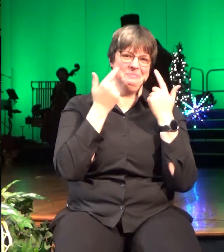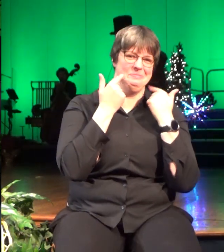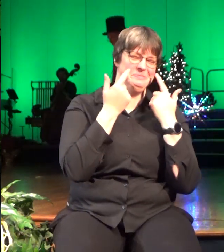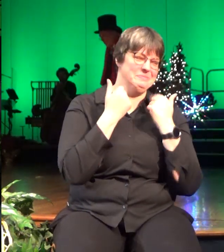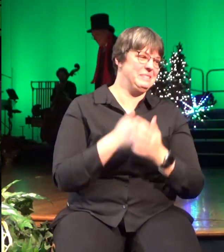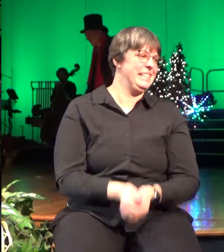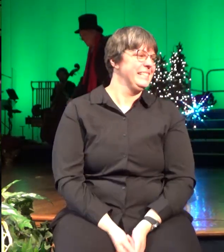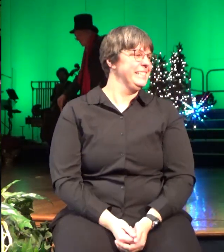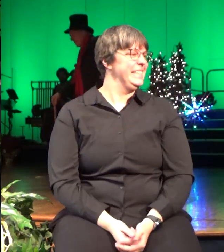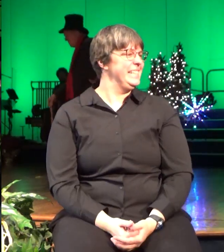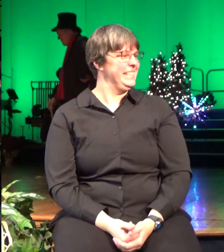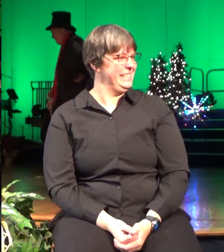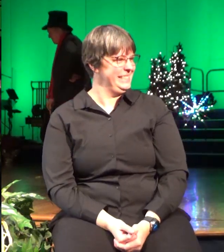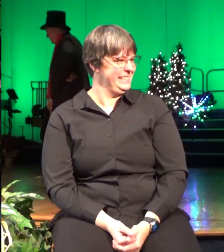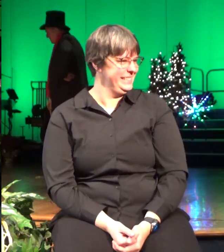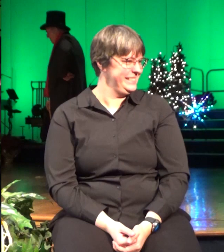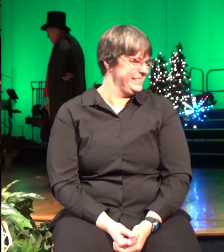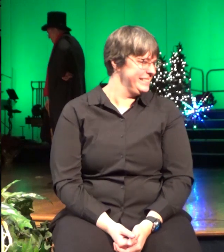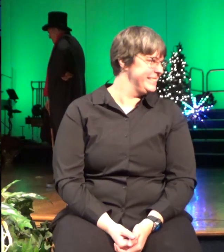Woo!